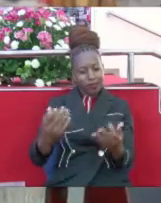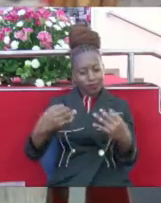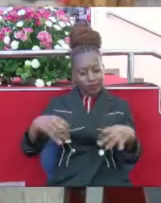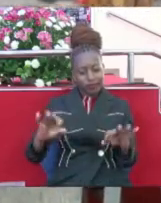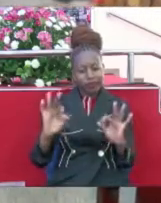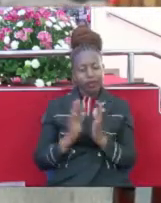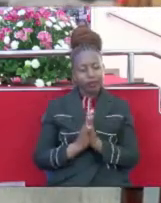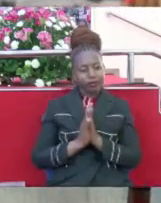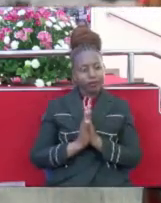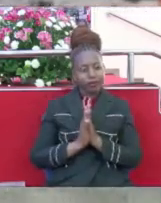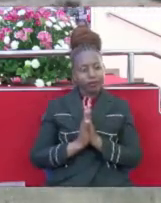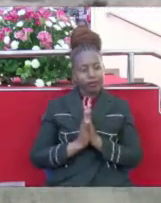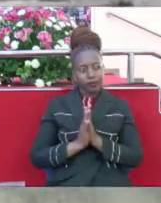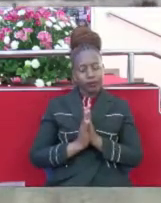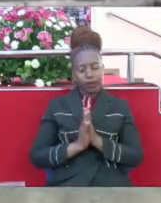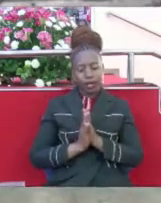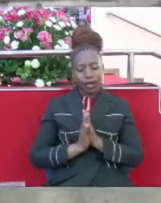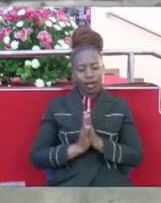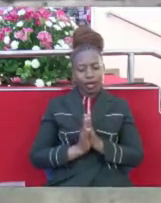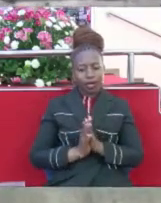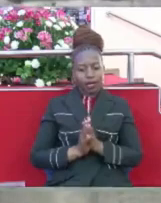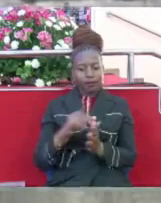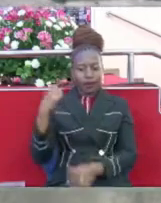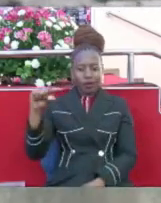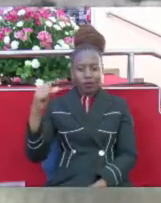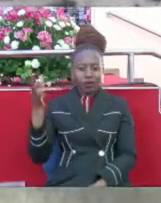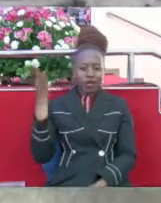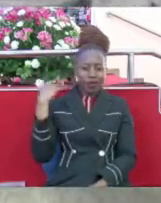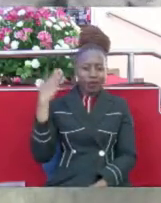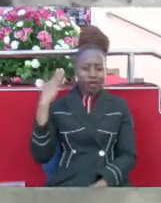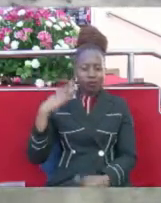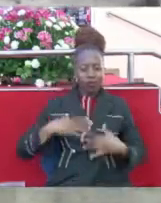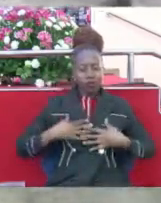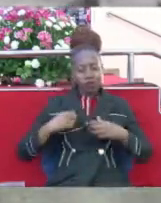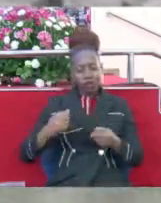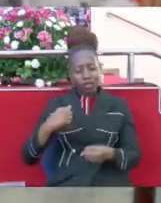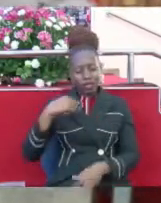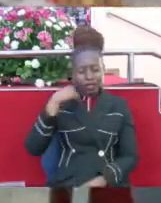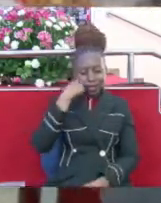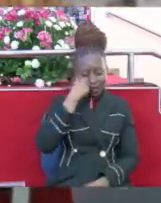of preaching the gospel, healing the sick, raising the dead, cleansing the lepers is not just left for the pastors in this